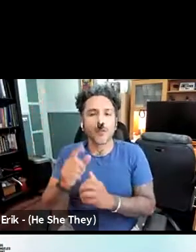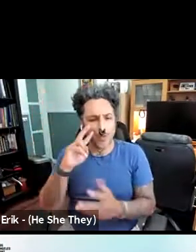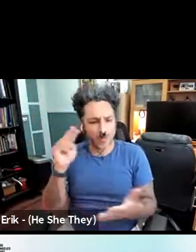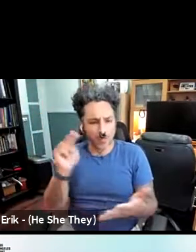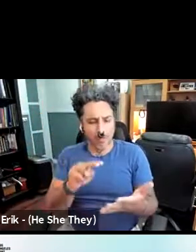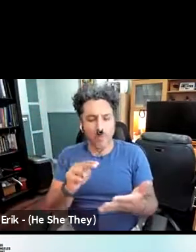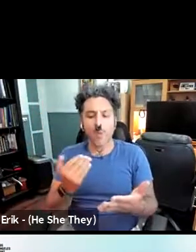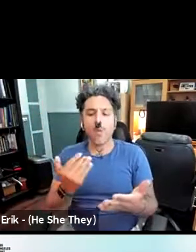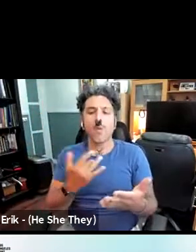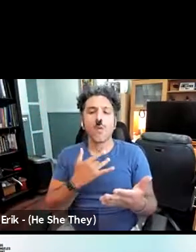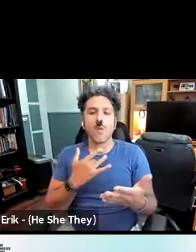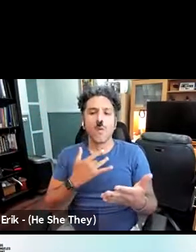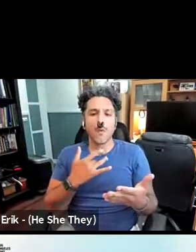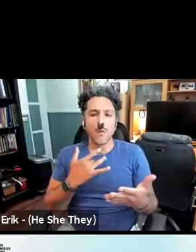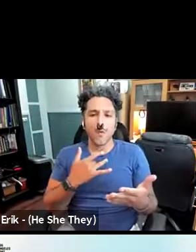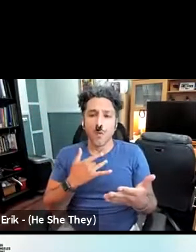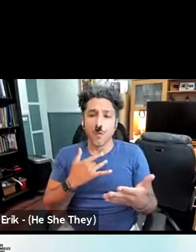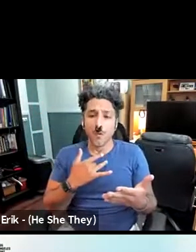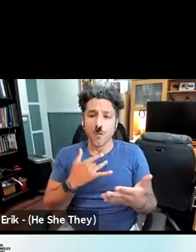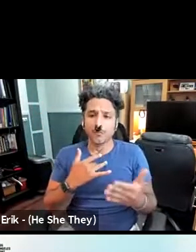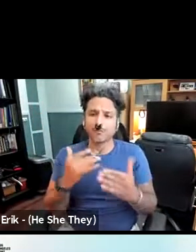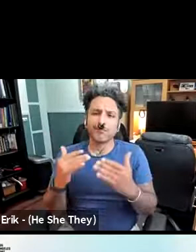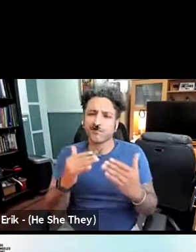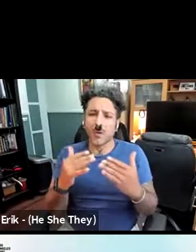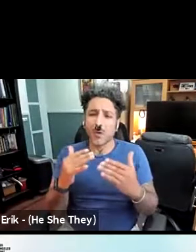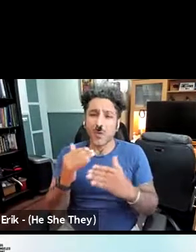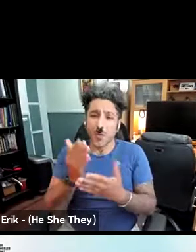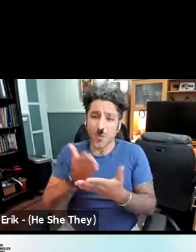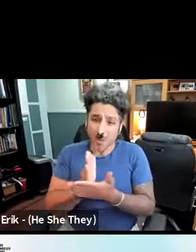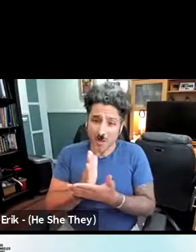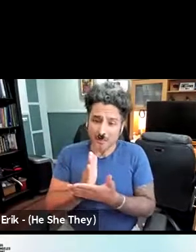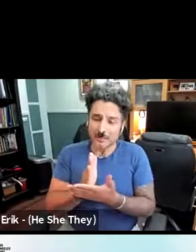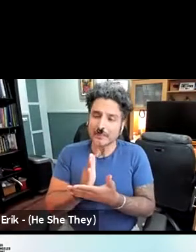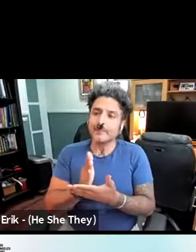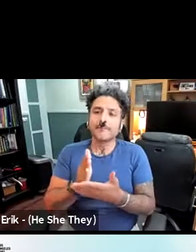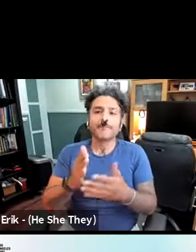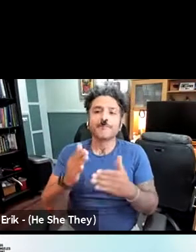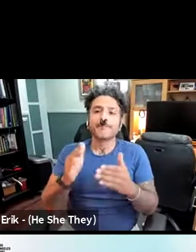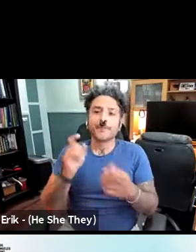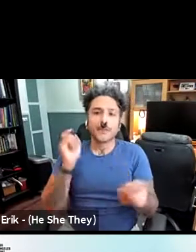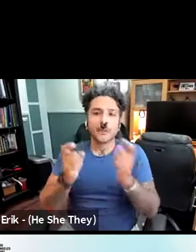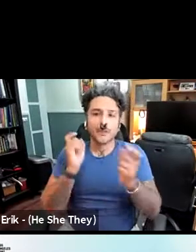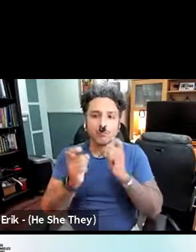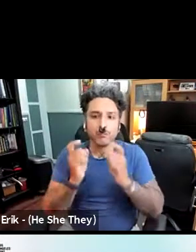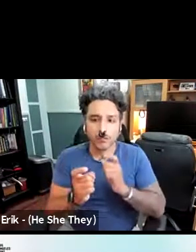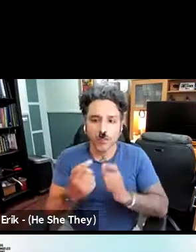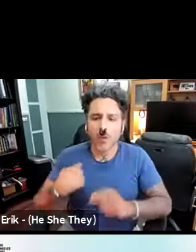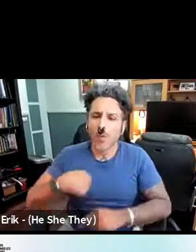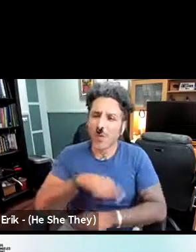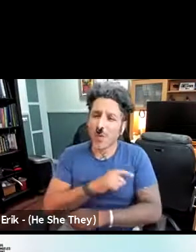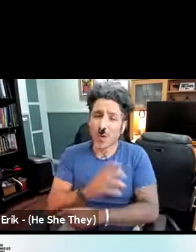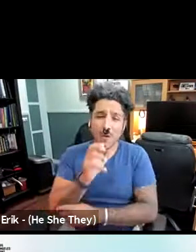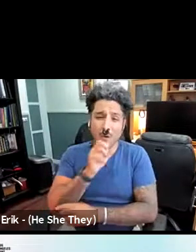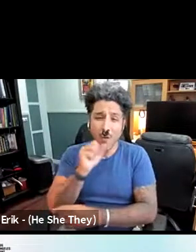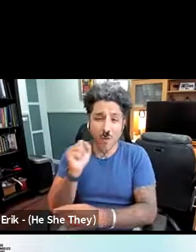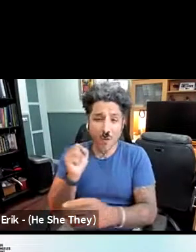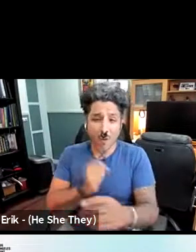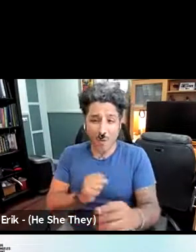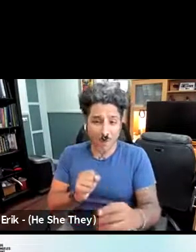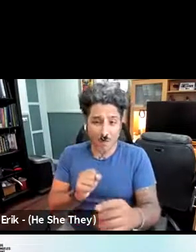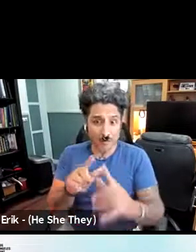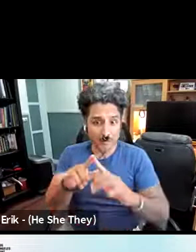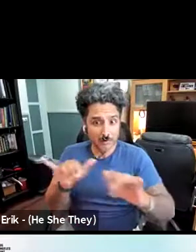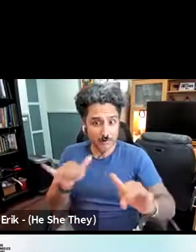that, you know, civil rights is constantly moving. And we are so ancient, but then so new to